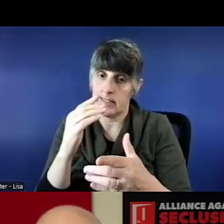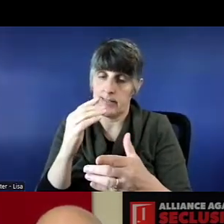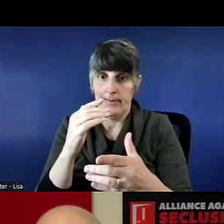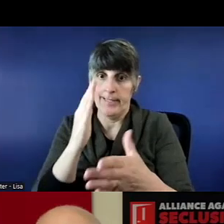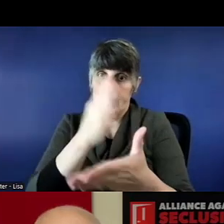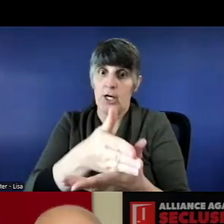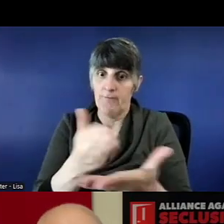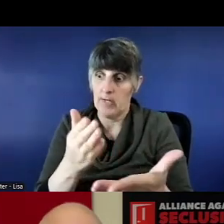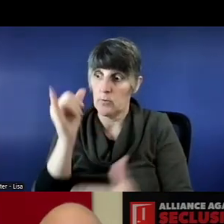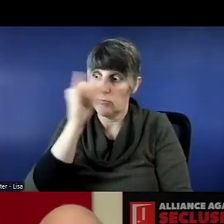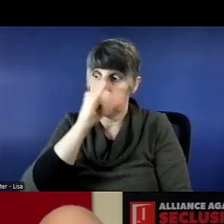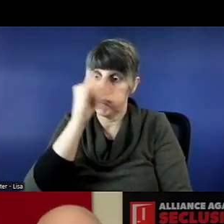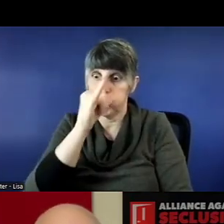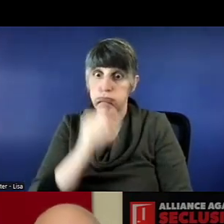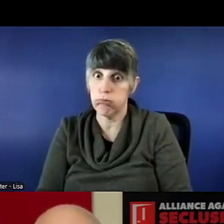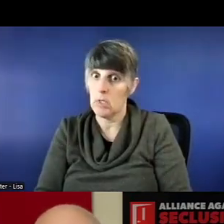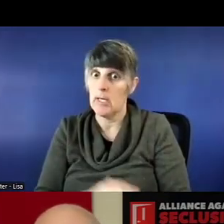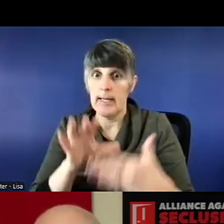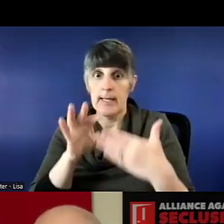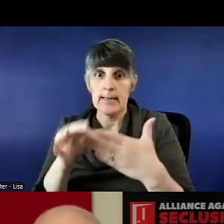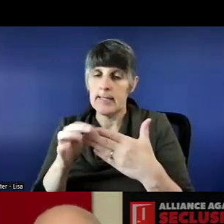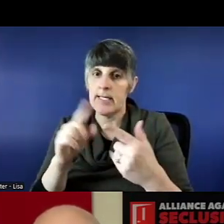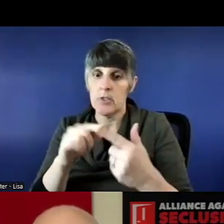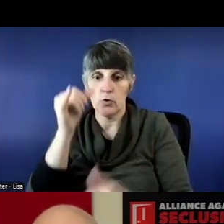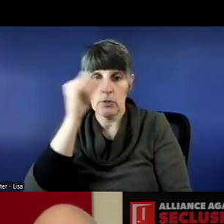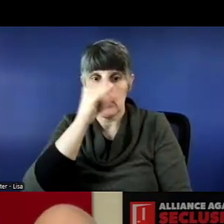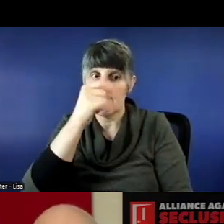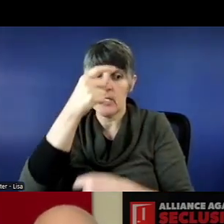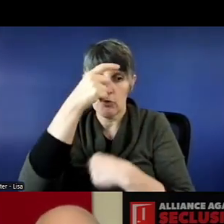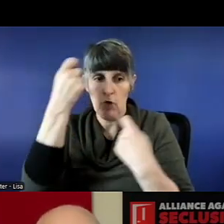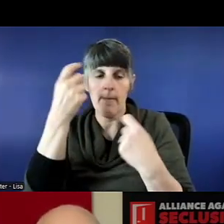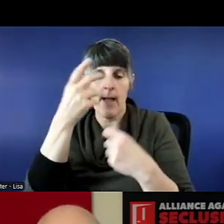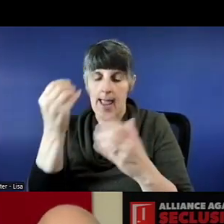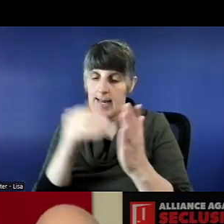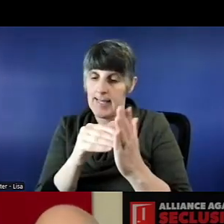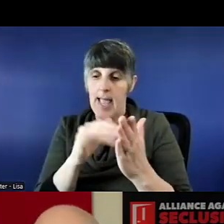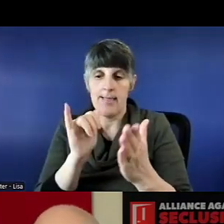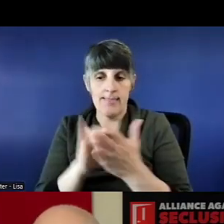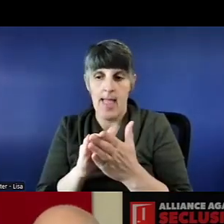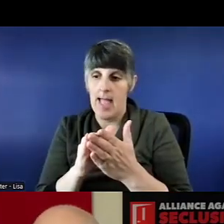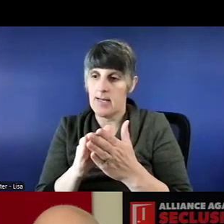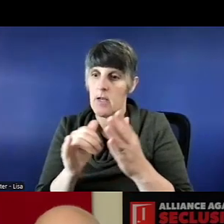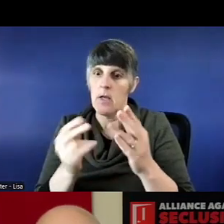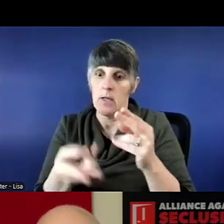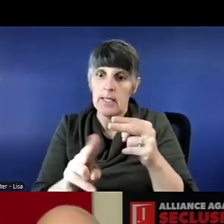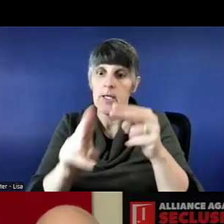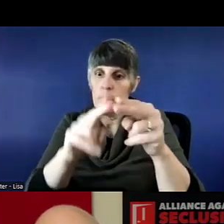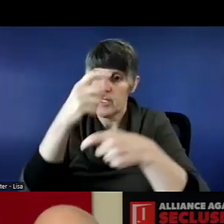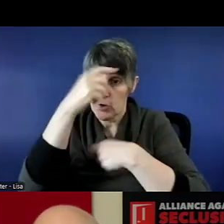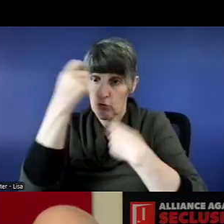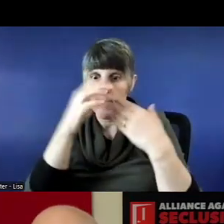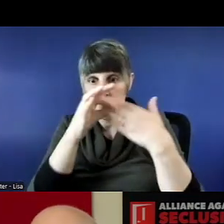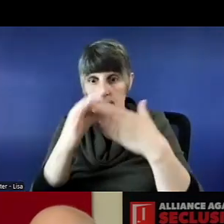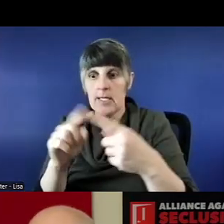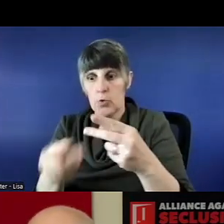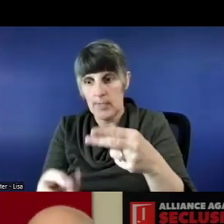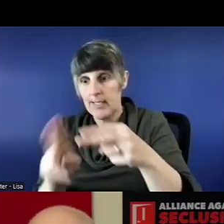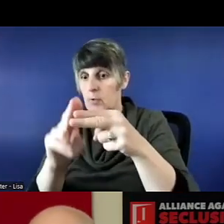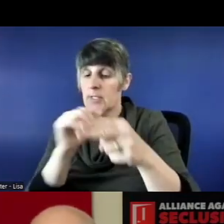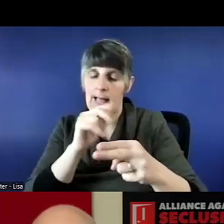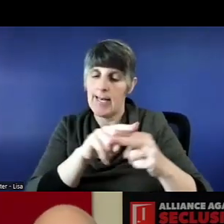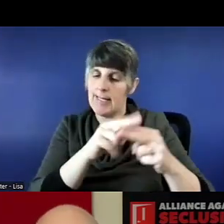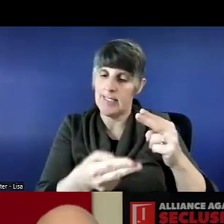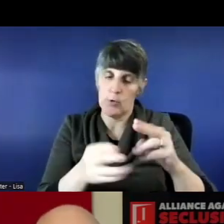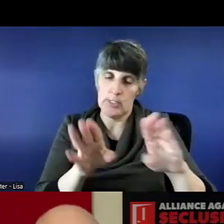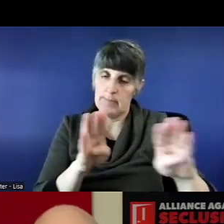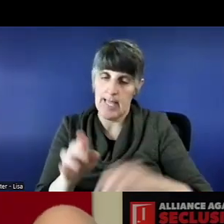sometimes is significant, leads to significant trauma. And again, that increase in trauma is leading to an increase, not a decrease in